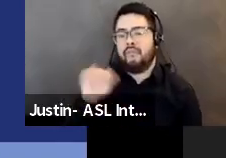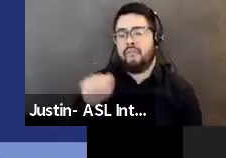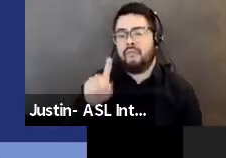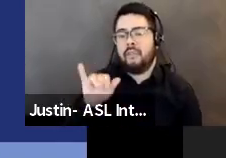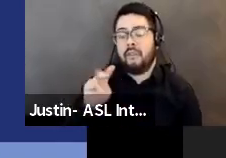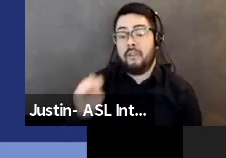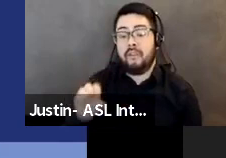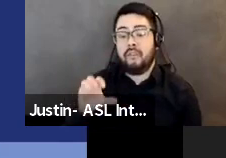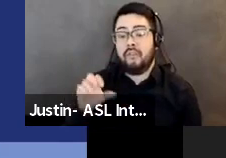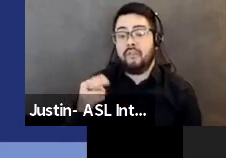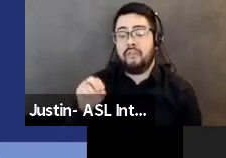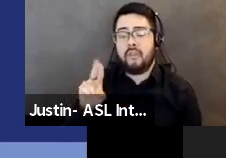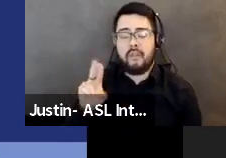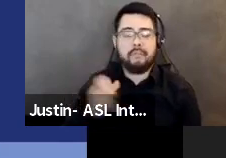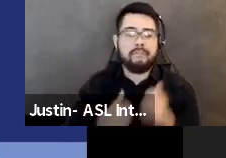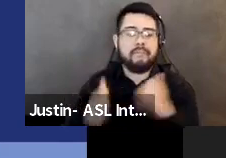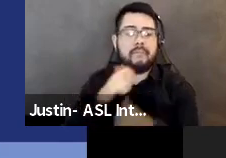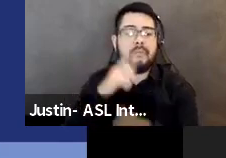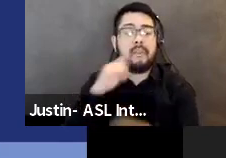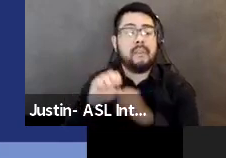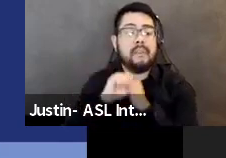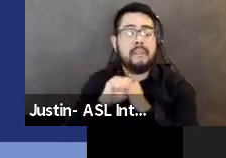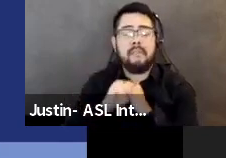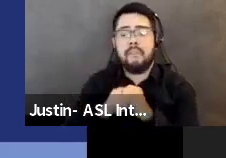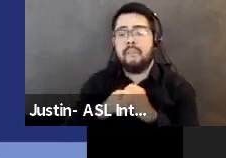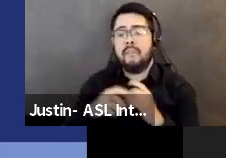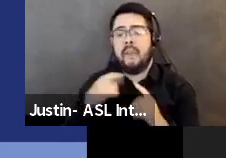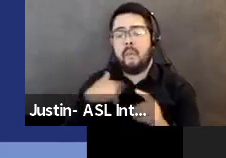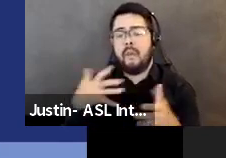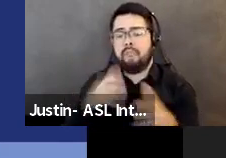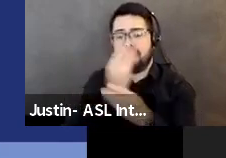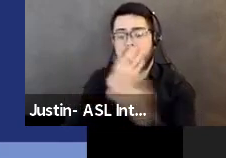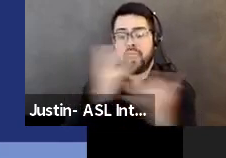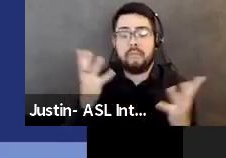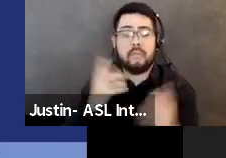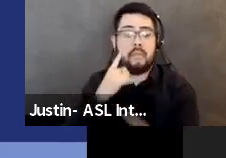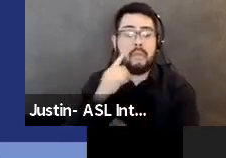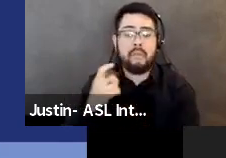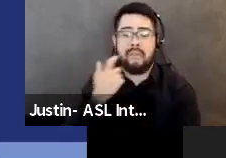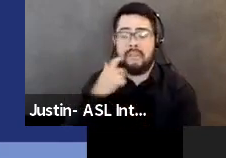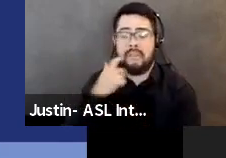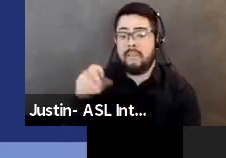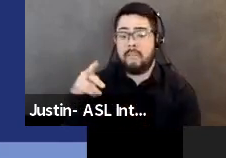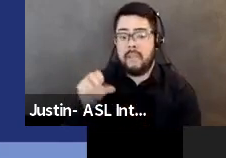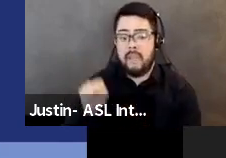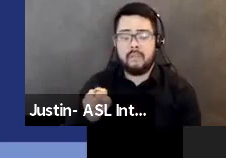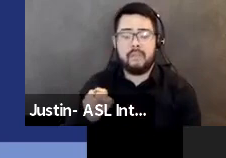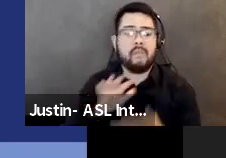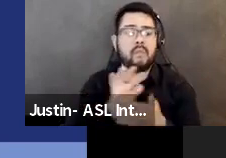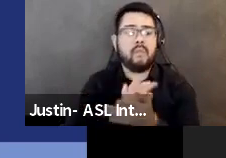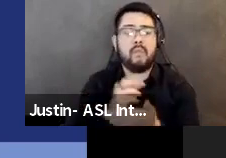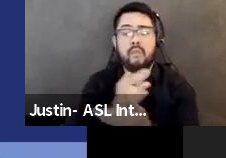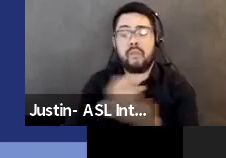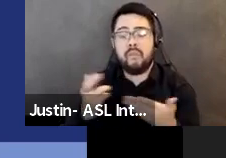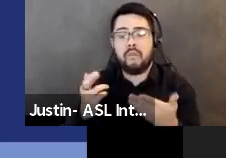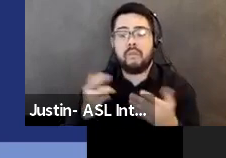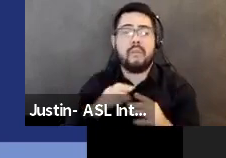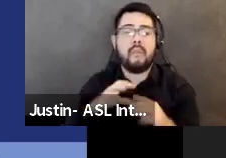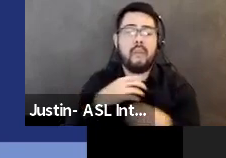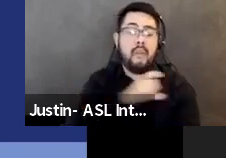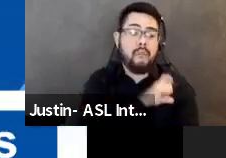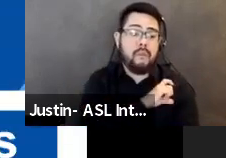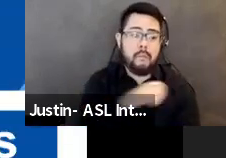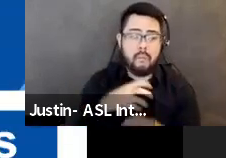and this afternoon i'm here to present information and update on the cps school resource officer program